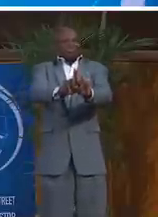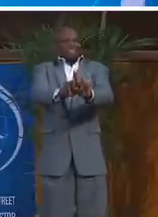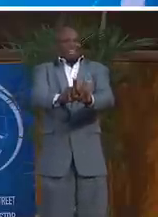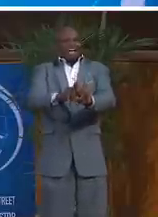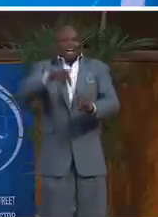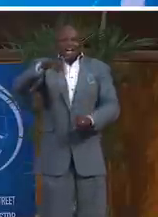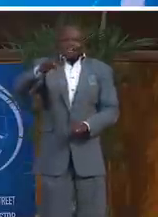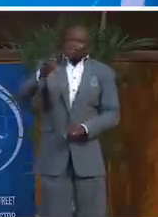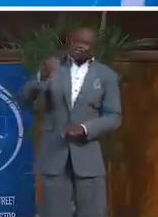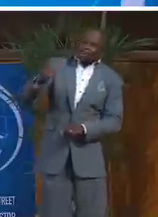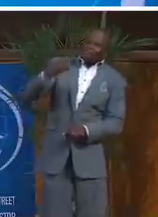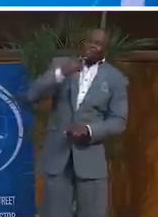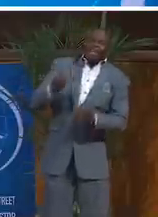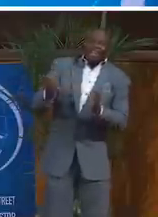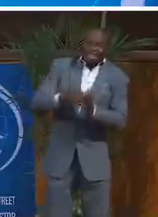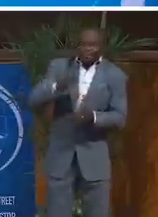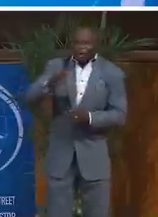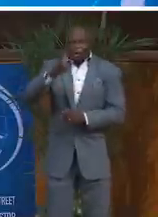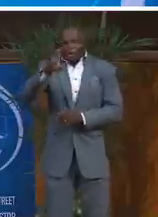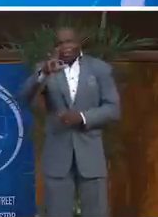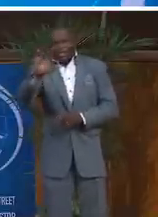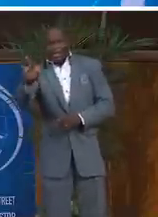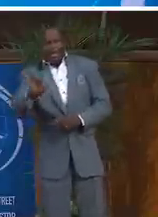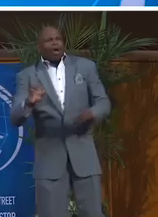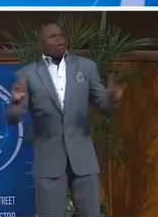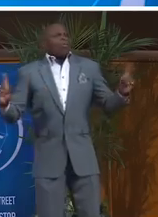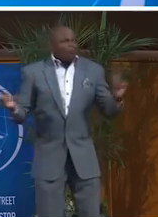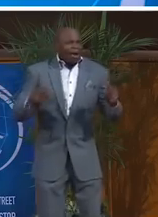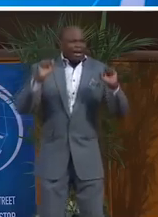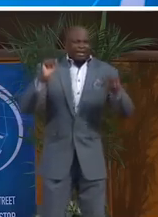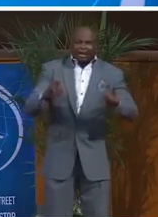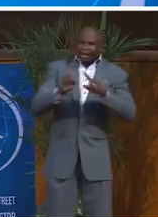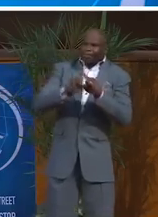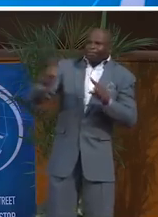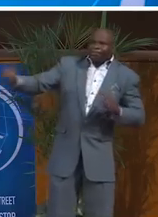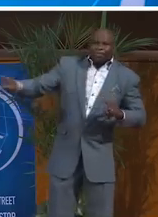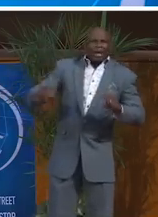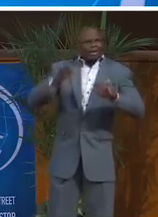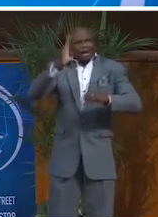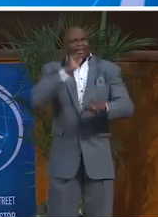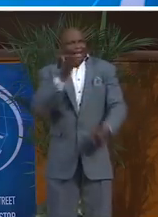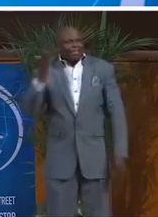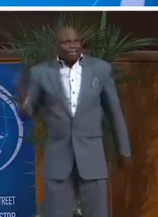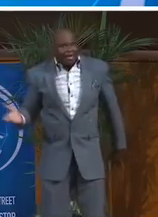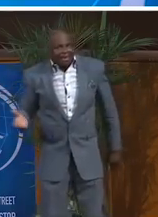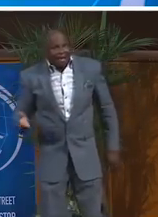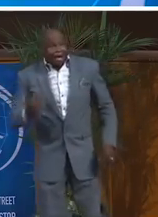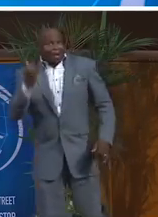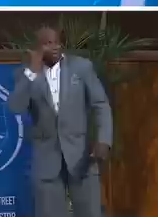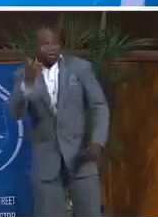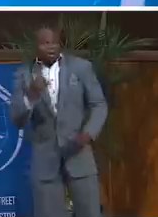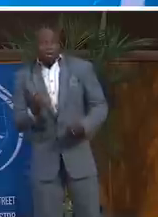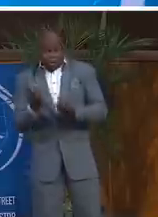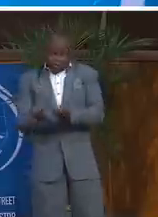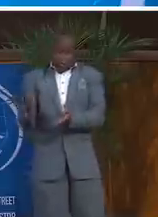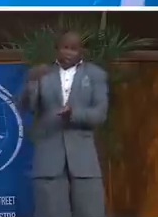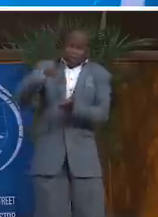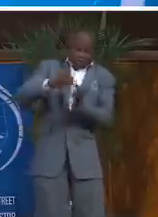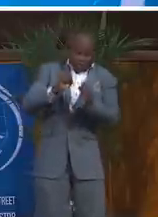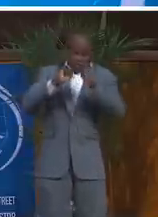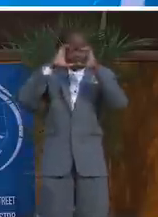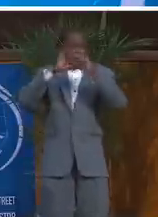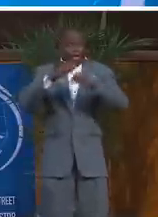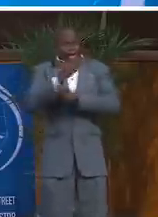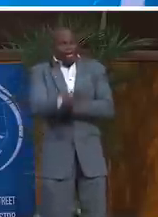psalmist asked it again in Psalm 139. Where can I go from the presence of God? If I wake up in